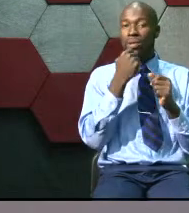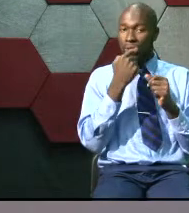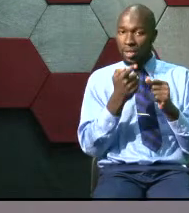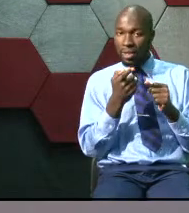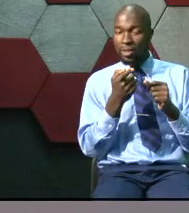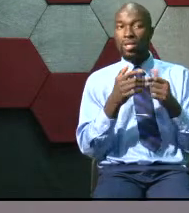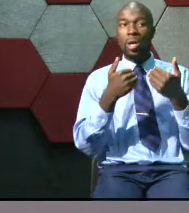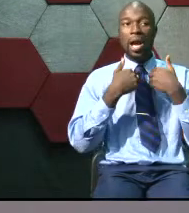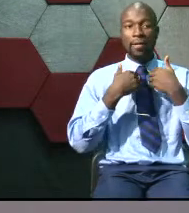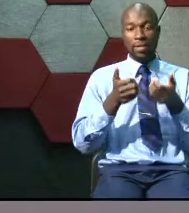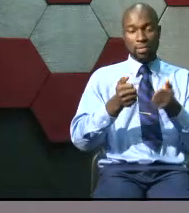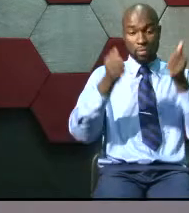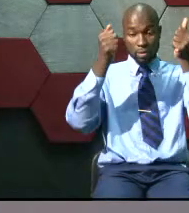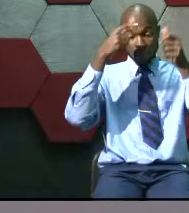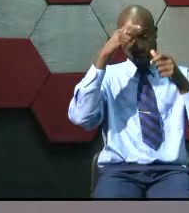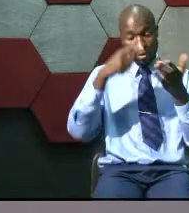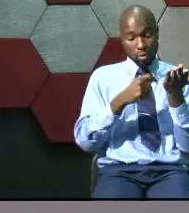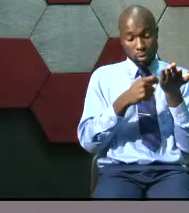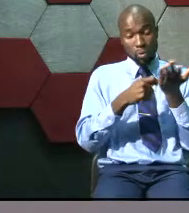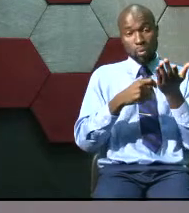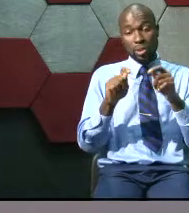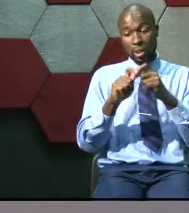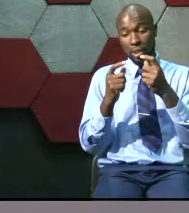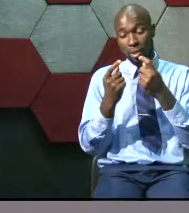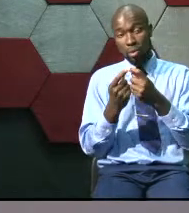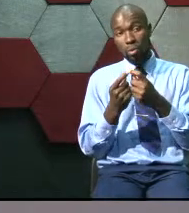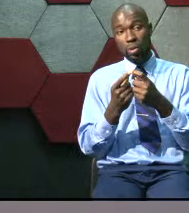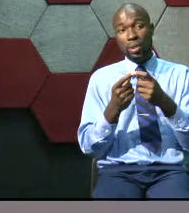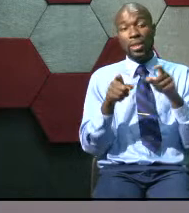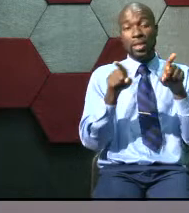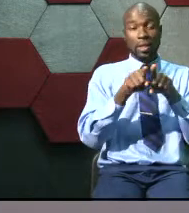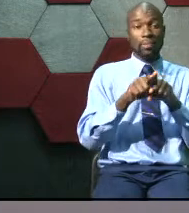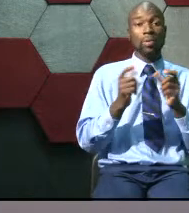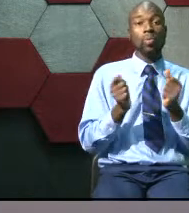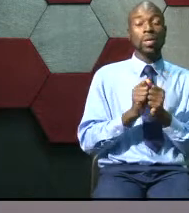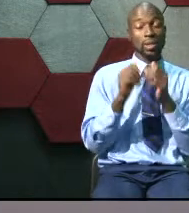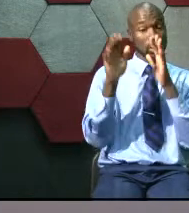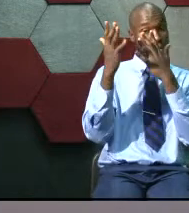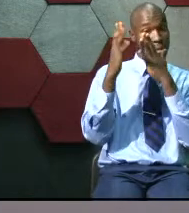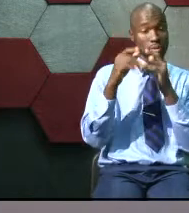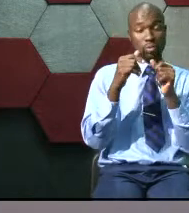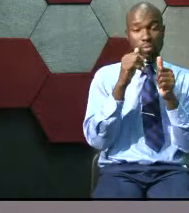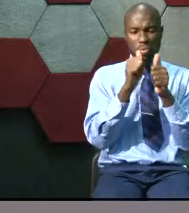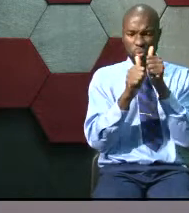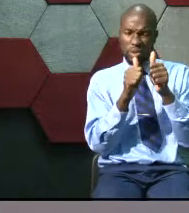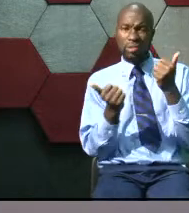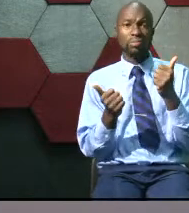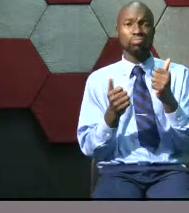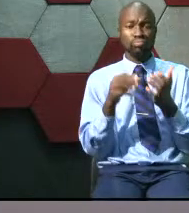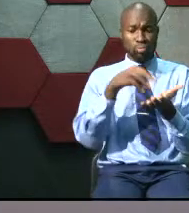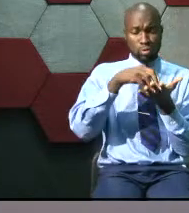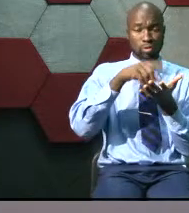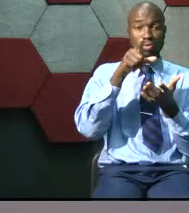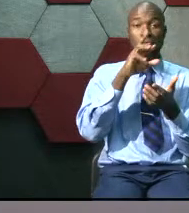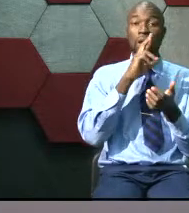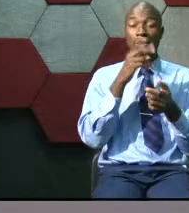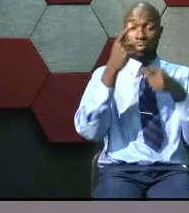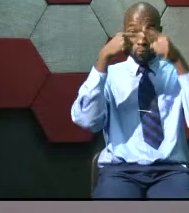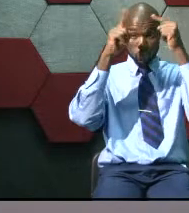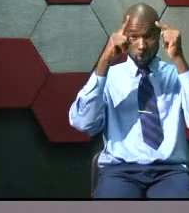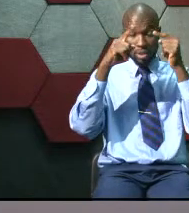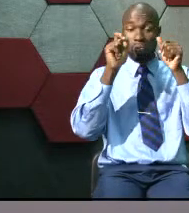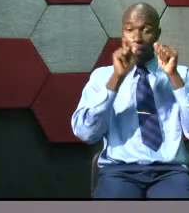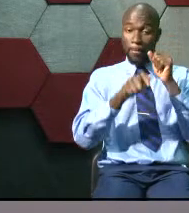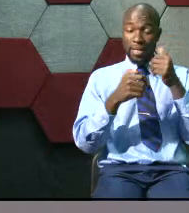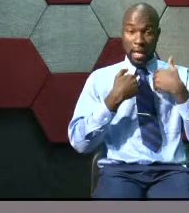like that for the technology category. And then, of course, with regards to what position you are, you get to win the